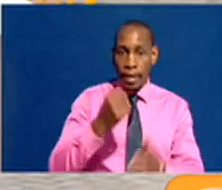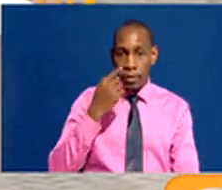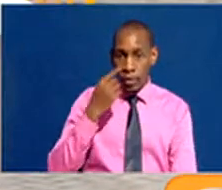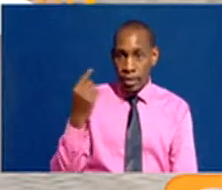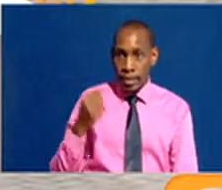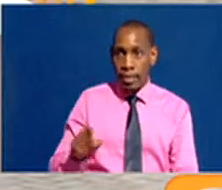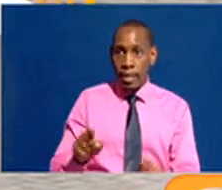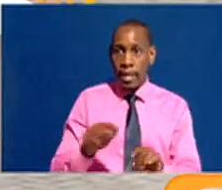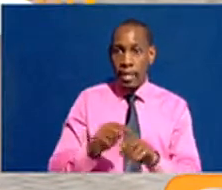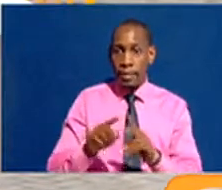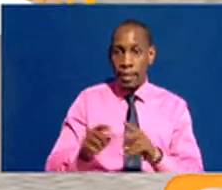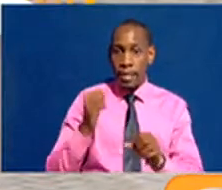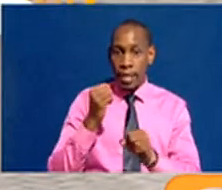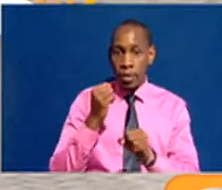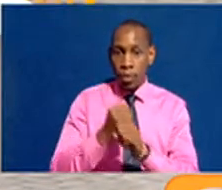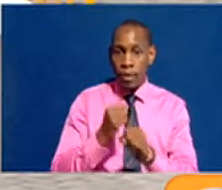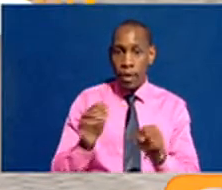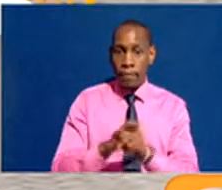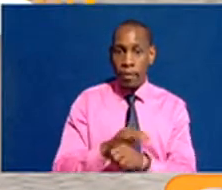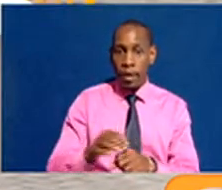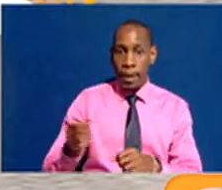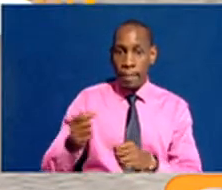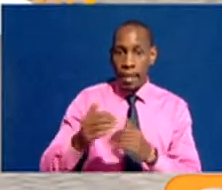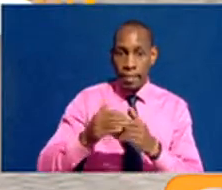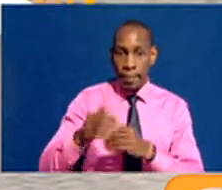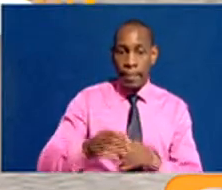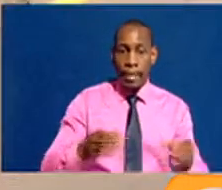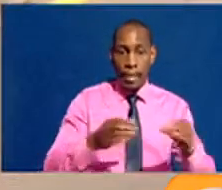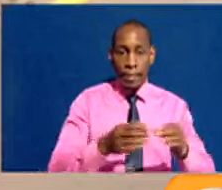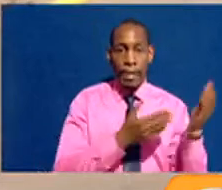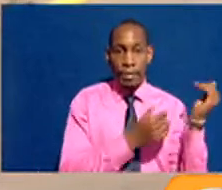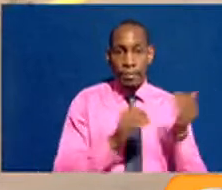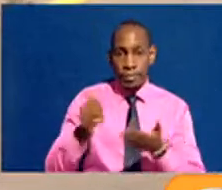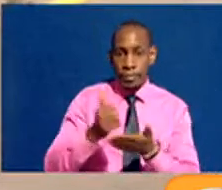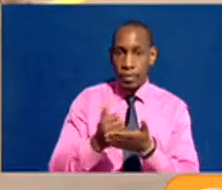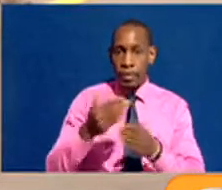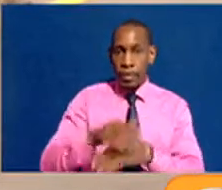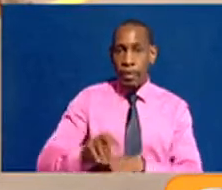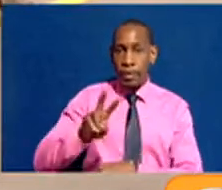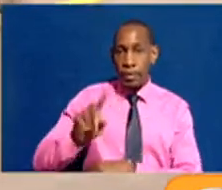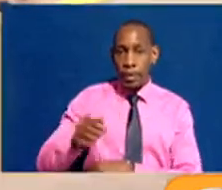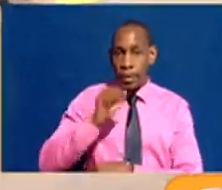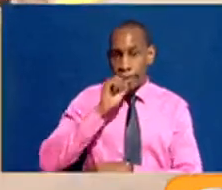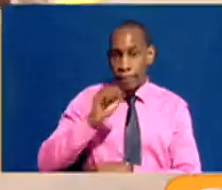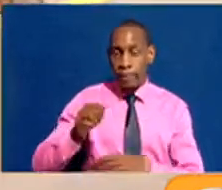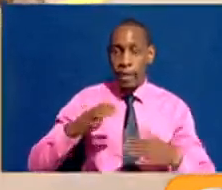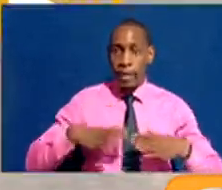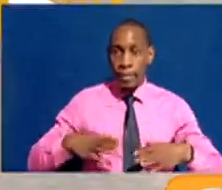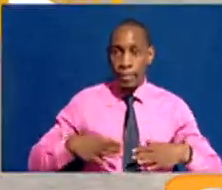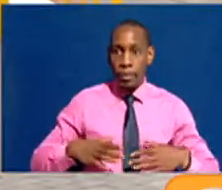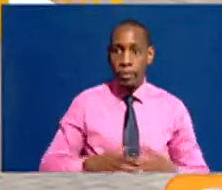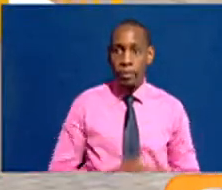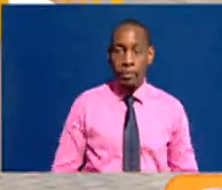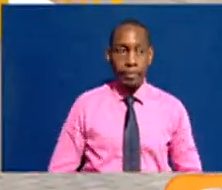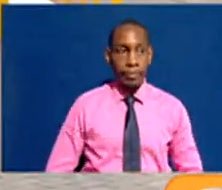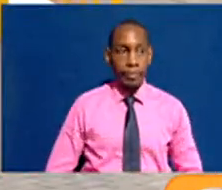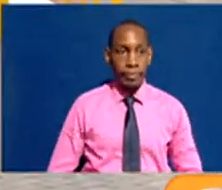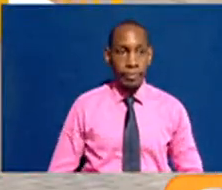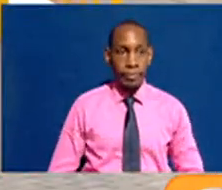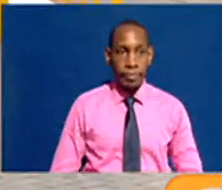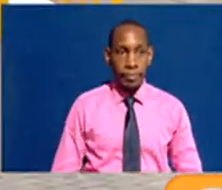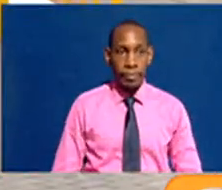once fully operational in the next 8 months, the company expects to employ more than 2,500 people. Francis